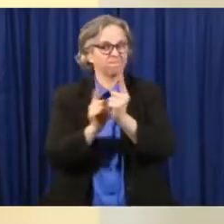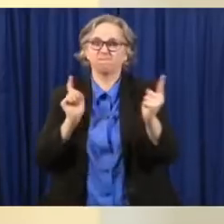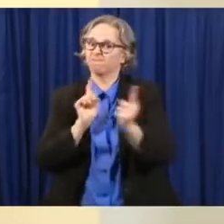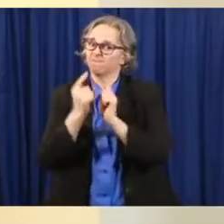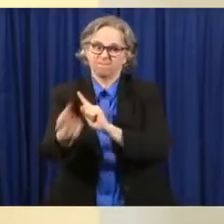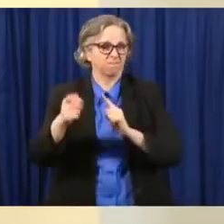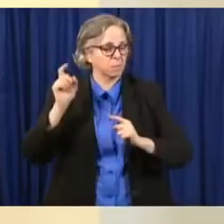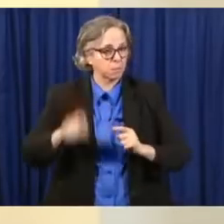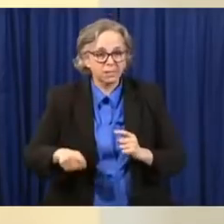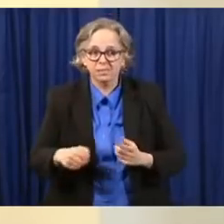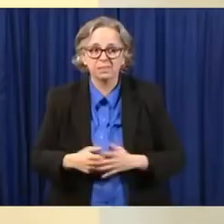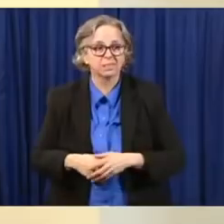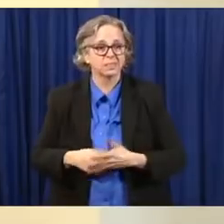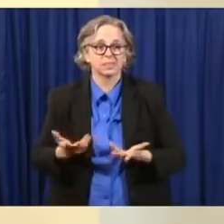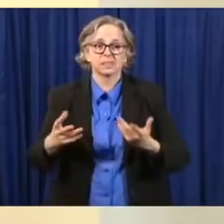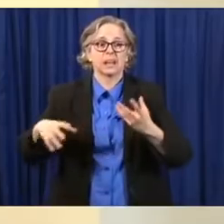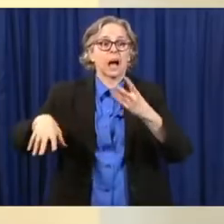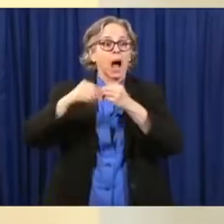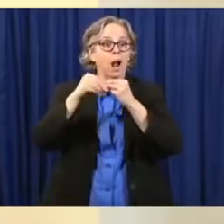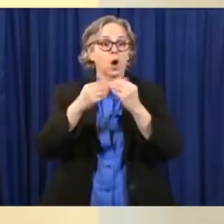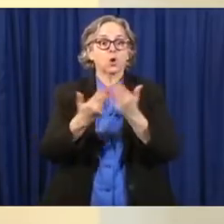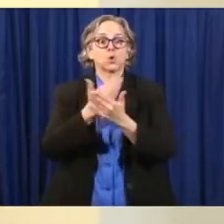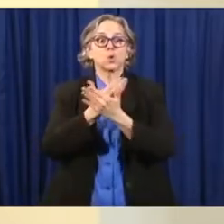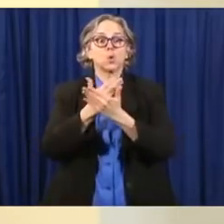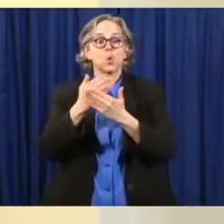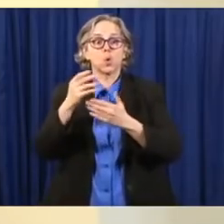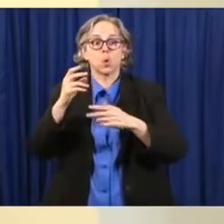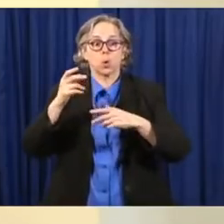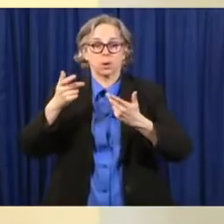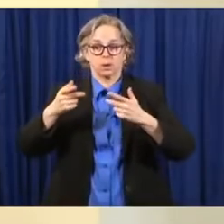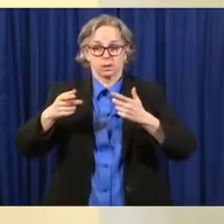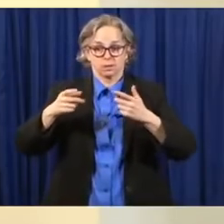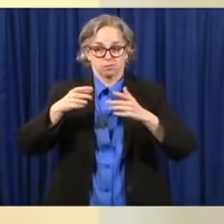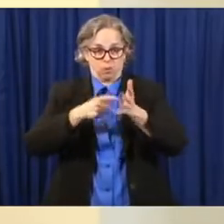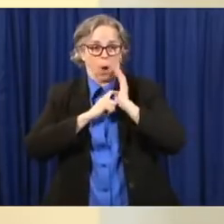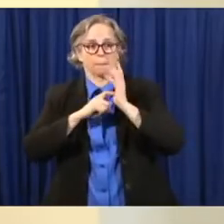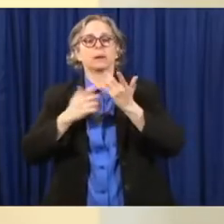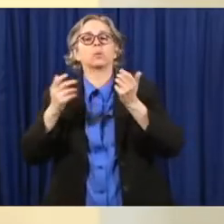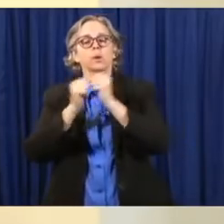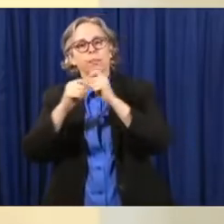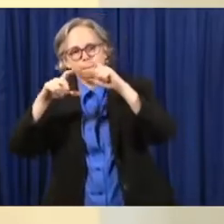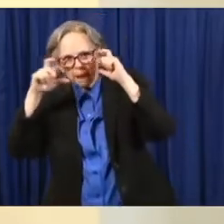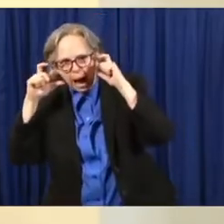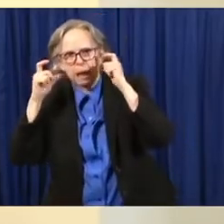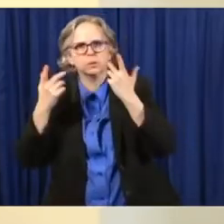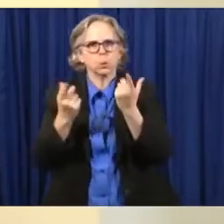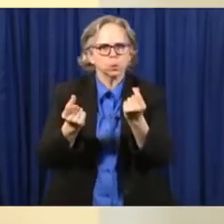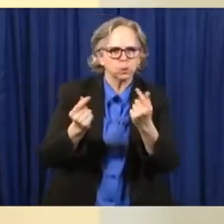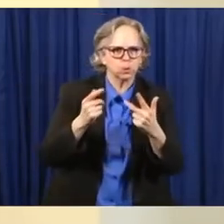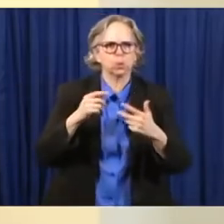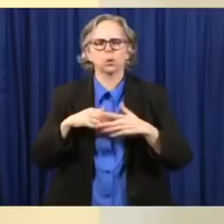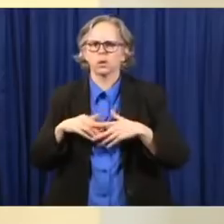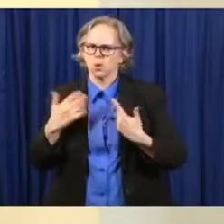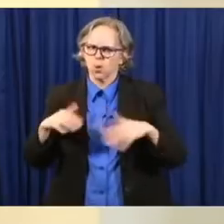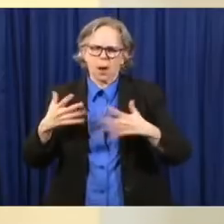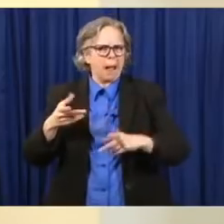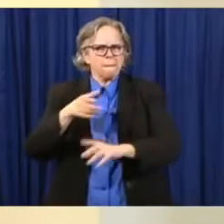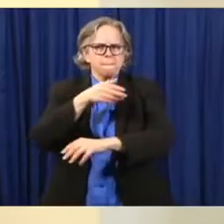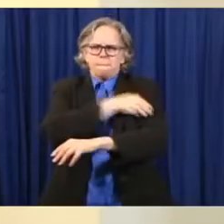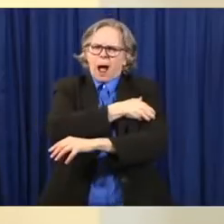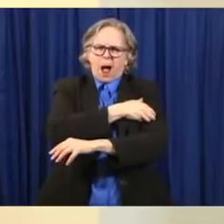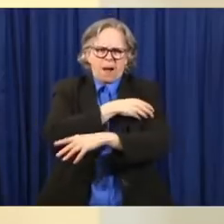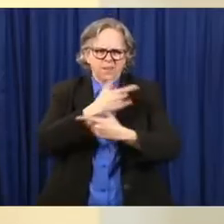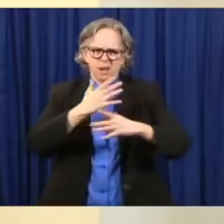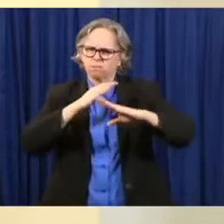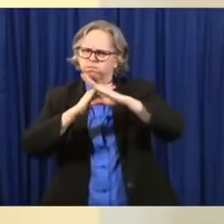additional new things we've added continue to be a very powerful weapon in stopping the spread of the virus. But you